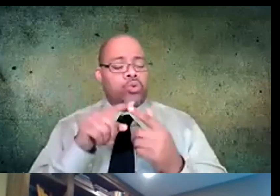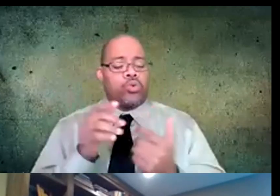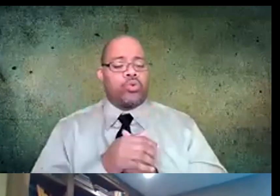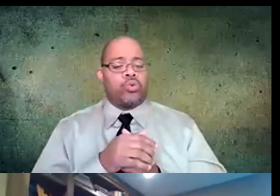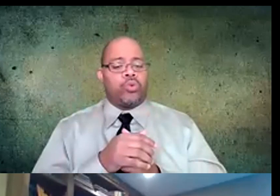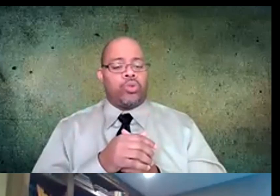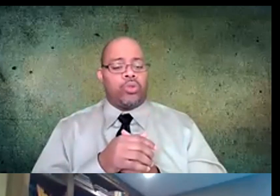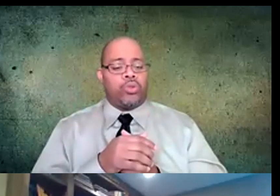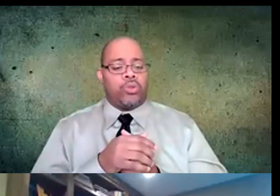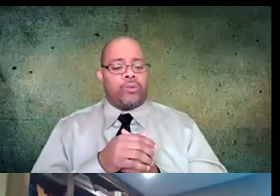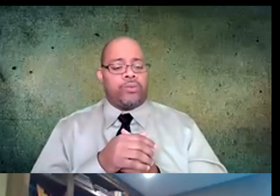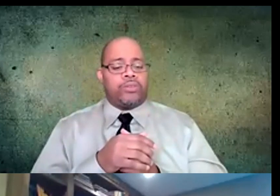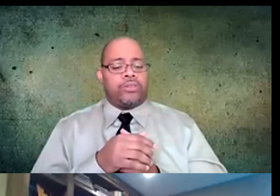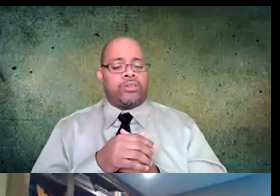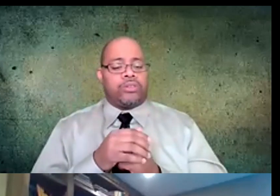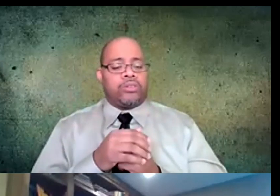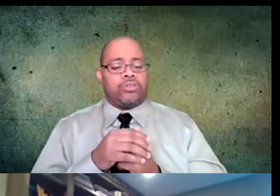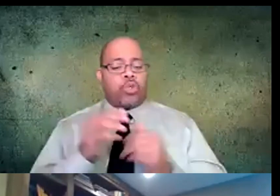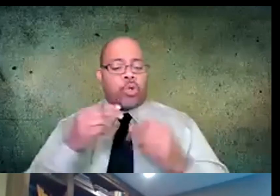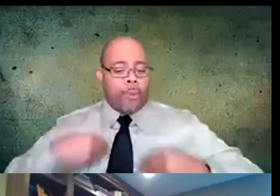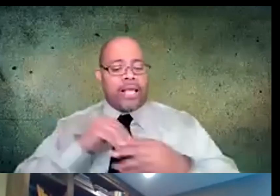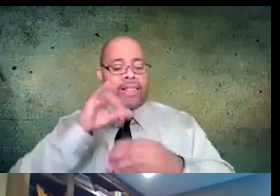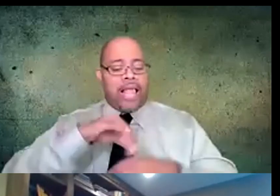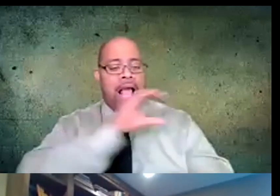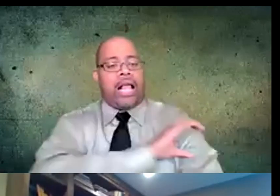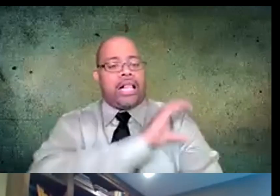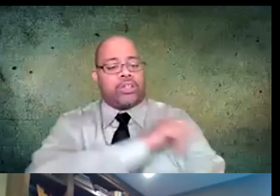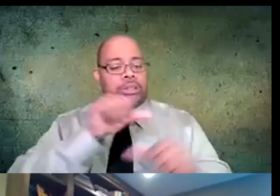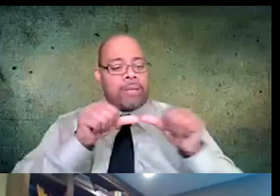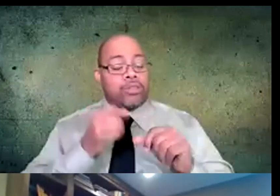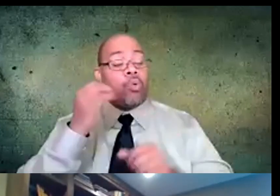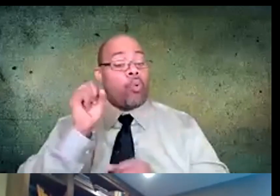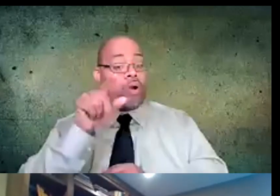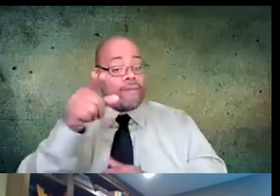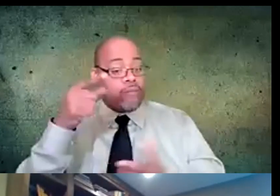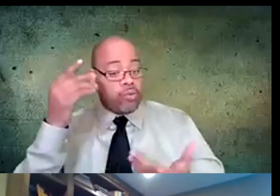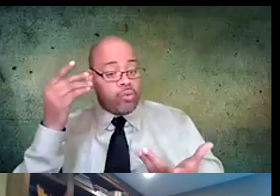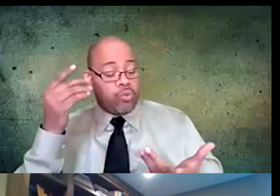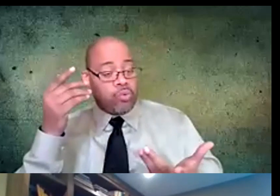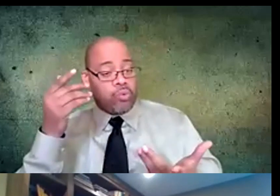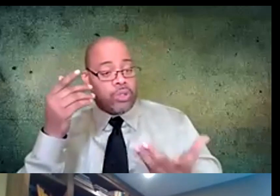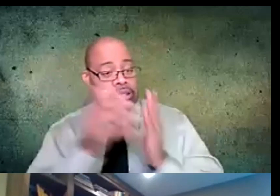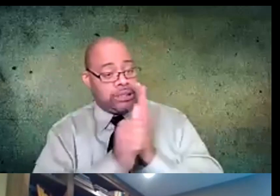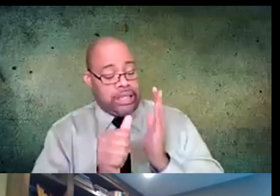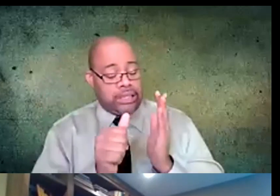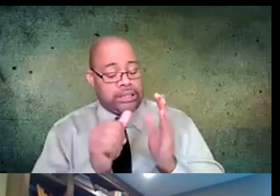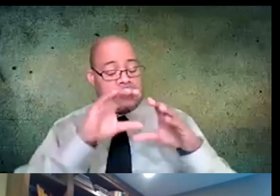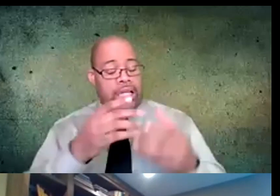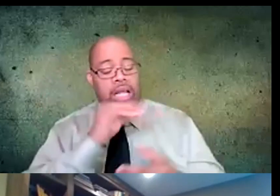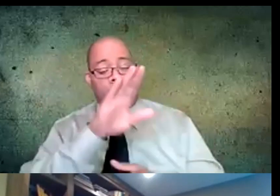human in that clinical space. Or, if let's say your skill set and